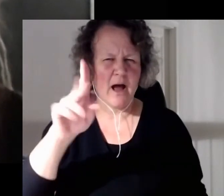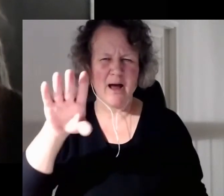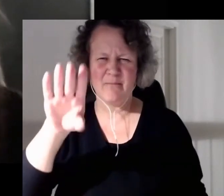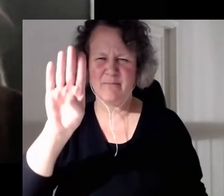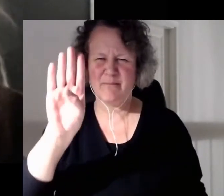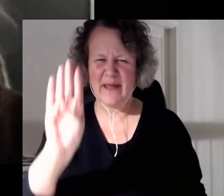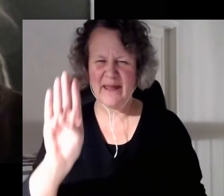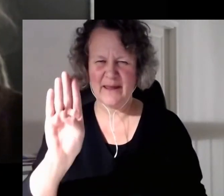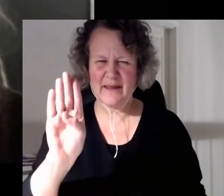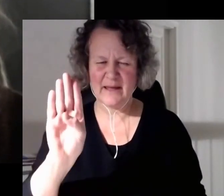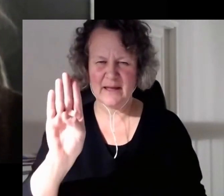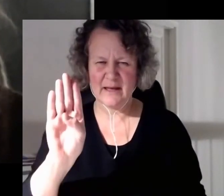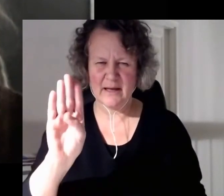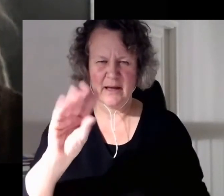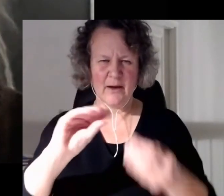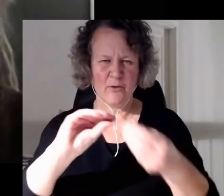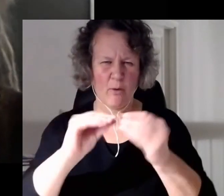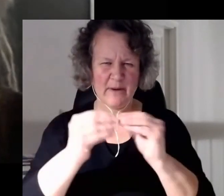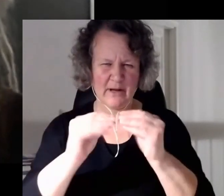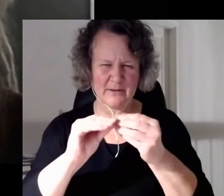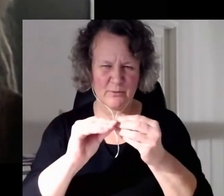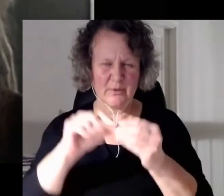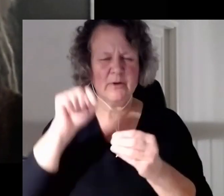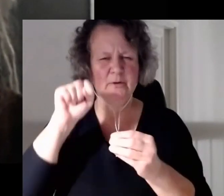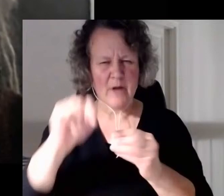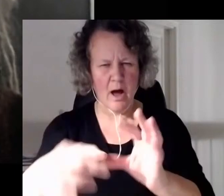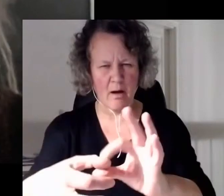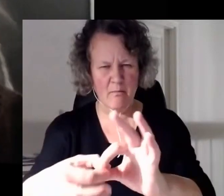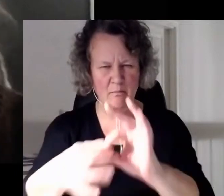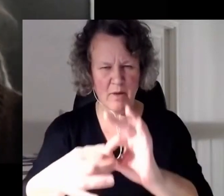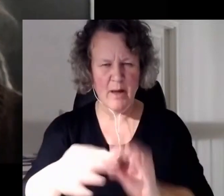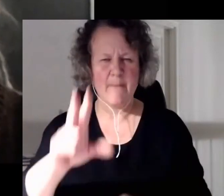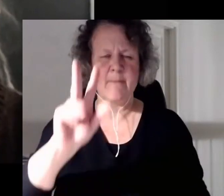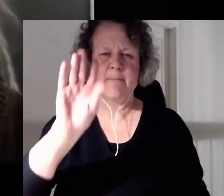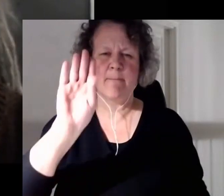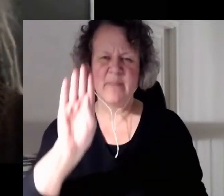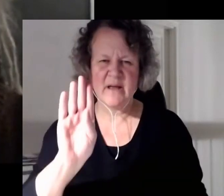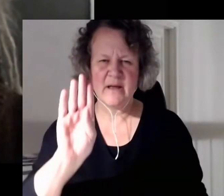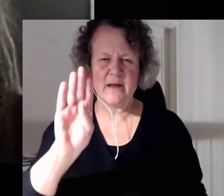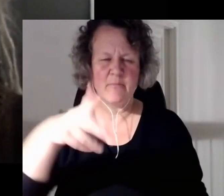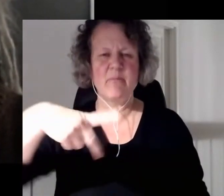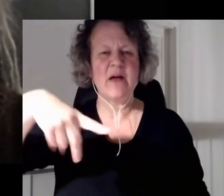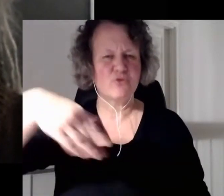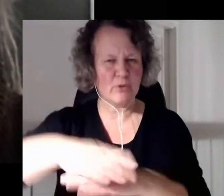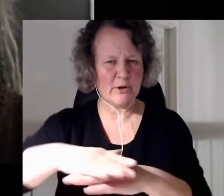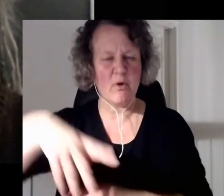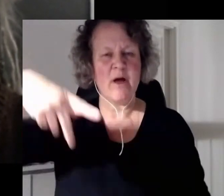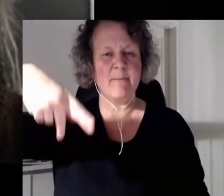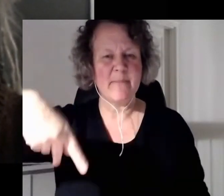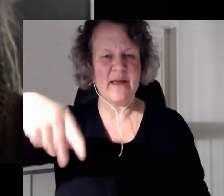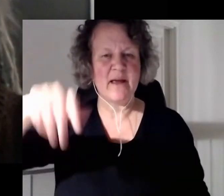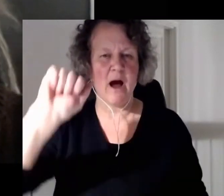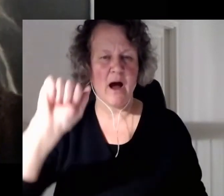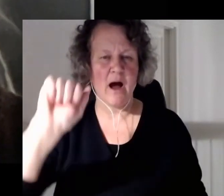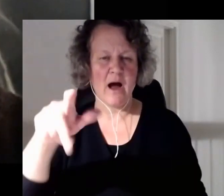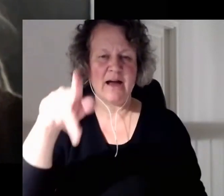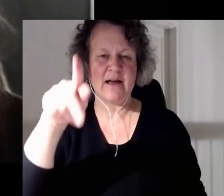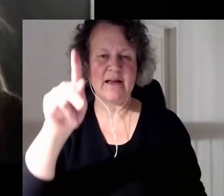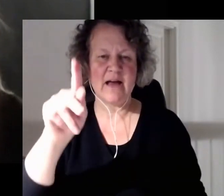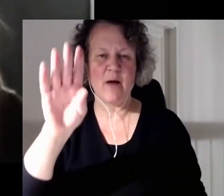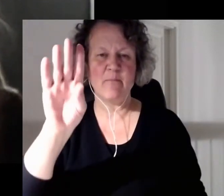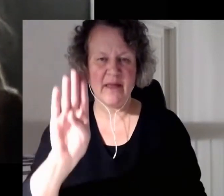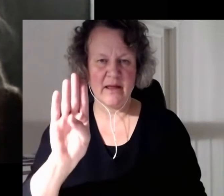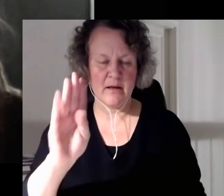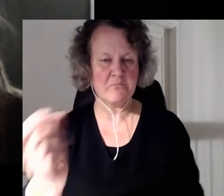PAKB. It's a combination under which you can send us questions. PAKB. I would like to